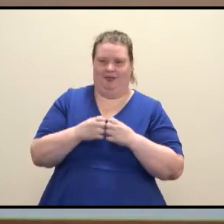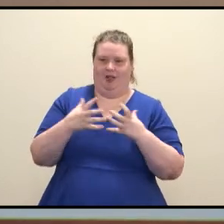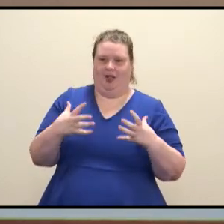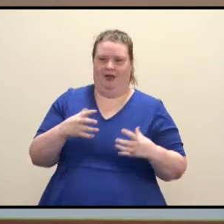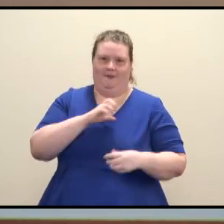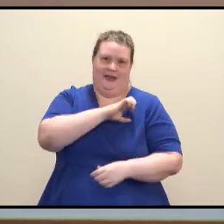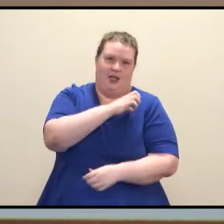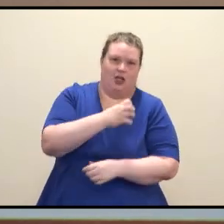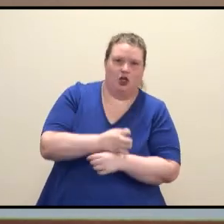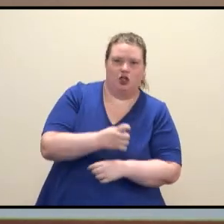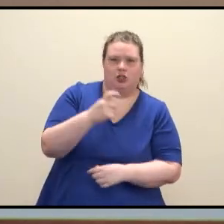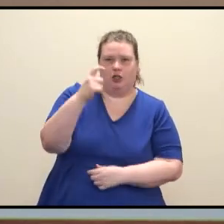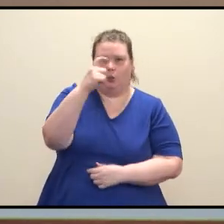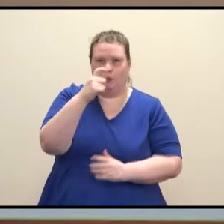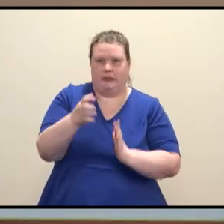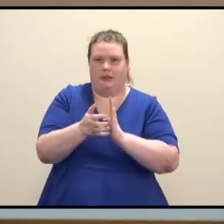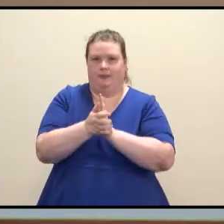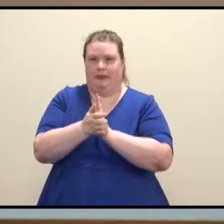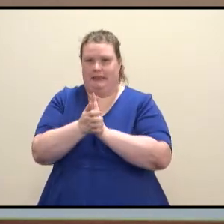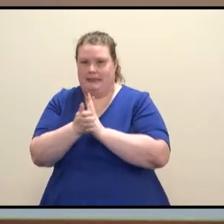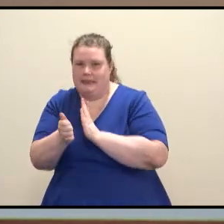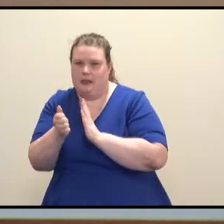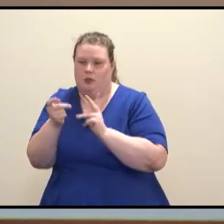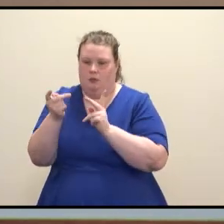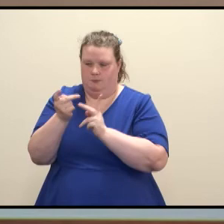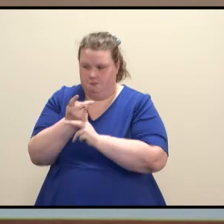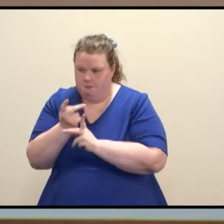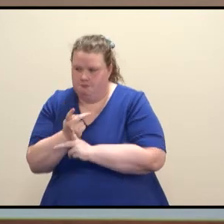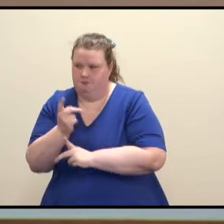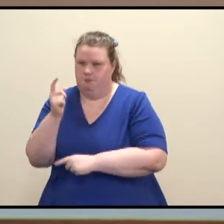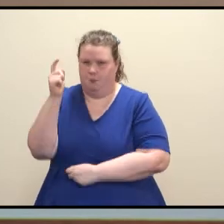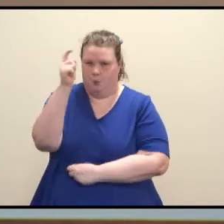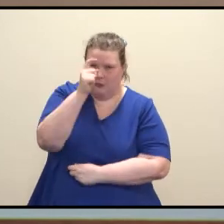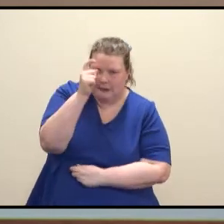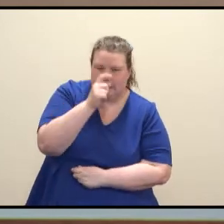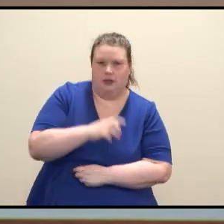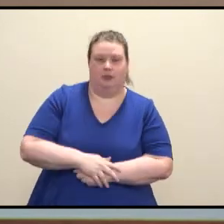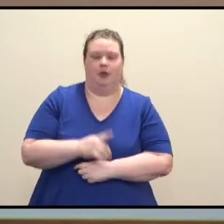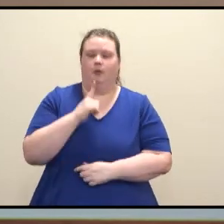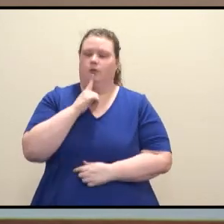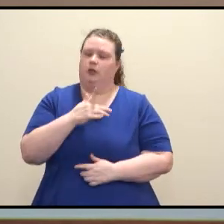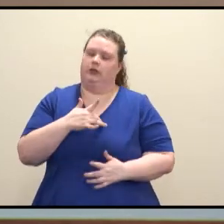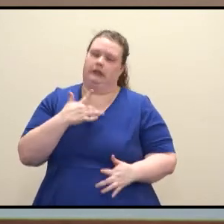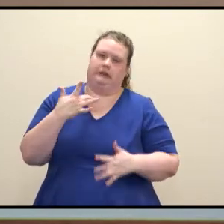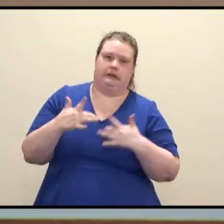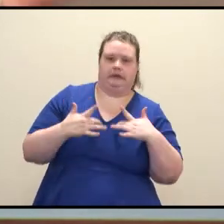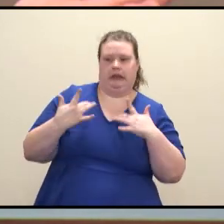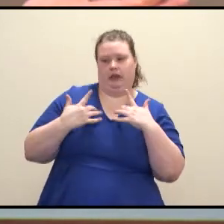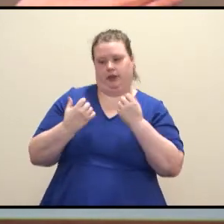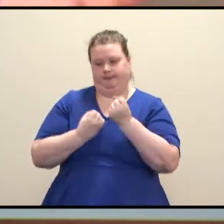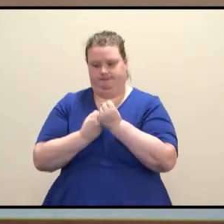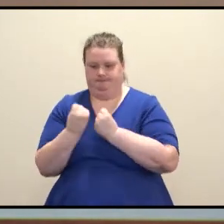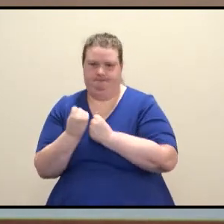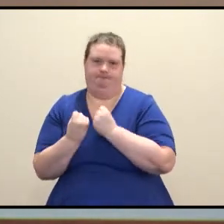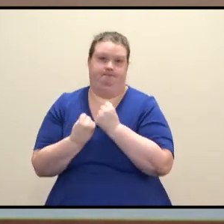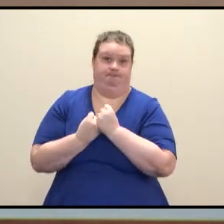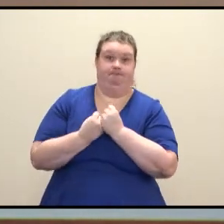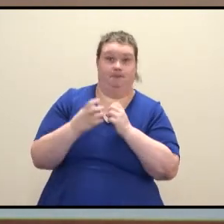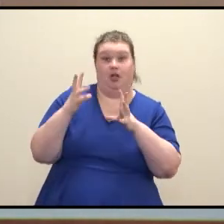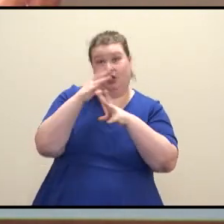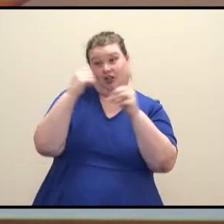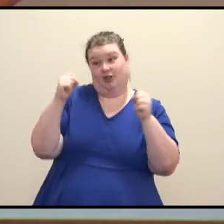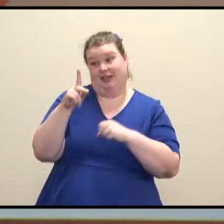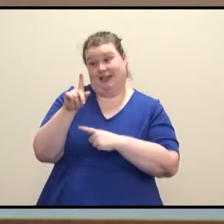great wisdom and skill set in this team as we move forward, and I'm really excited for the future. Dr.